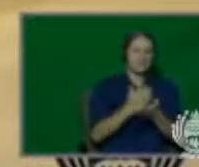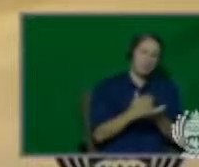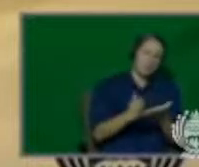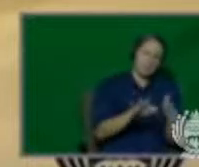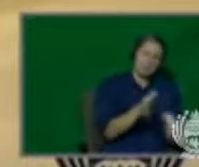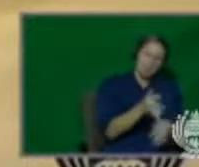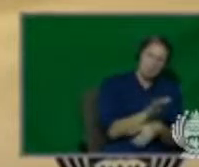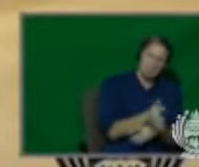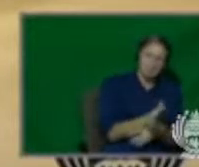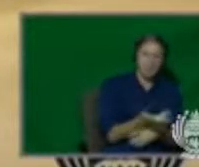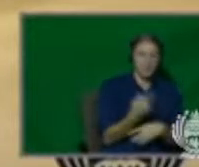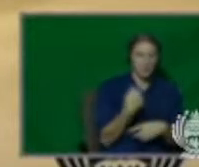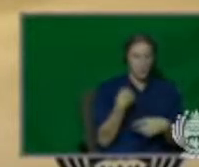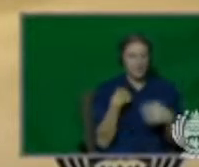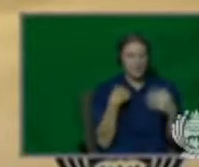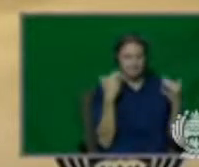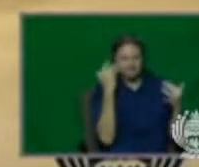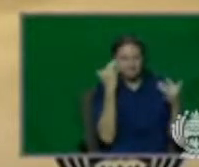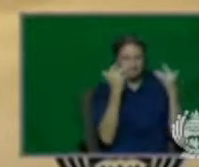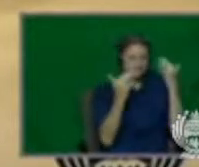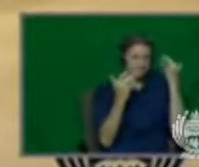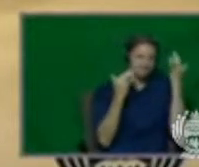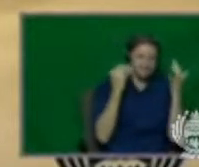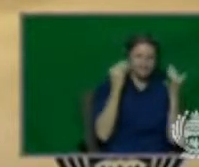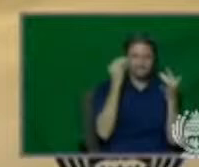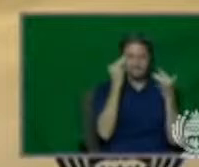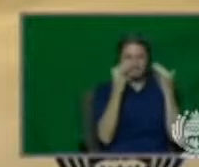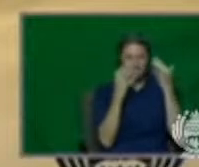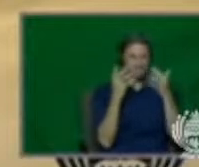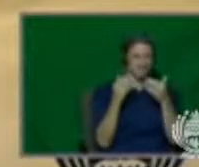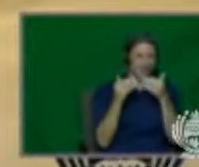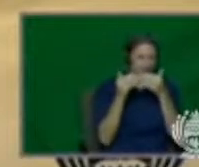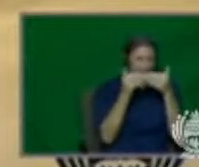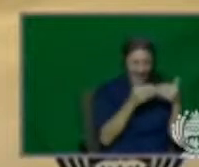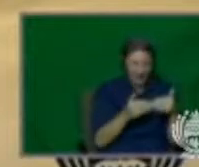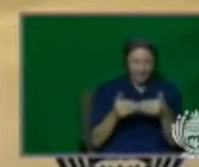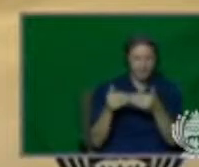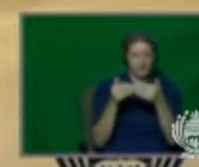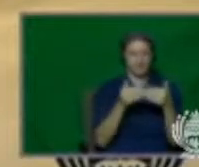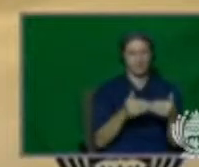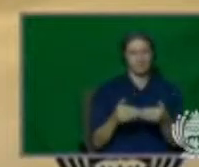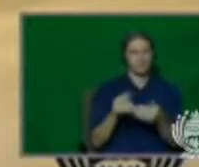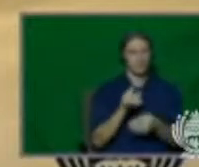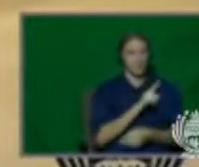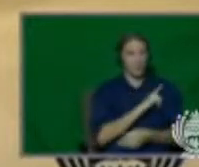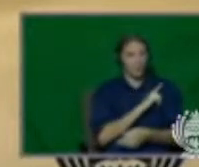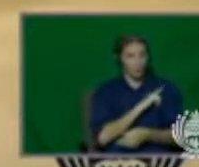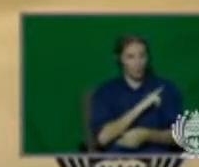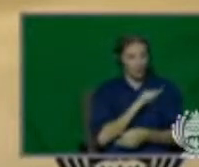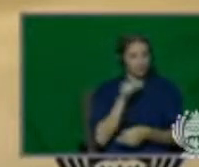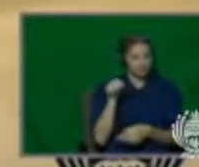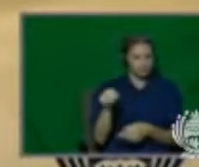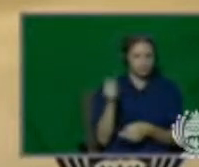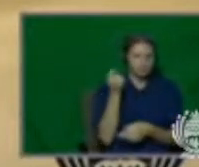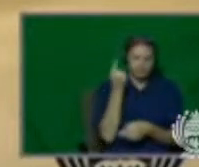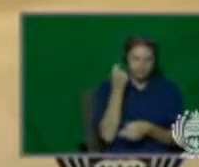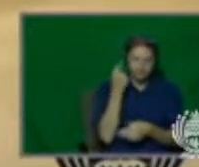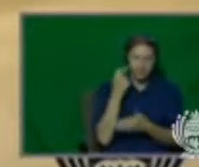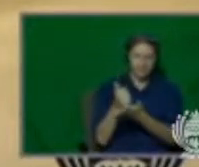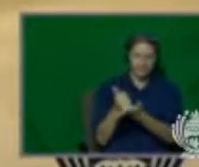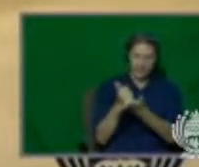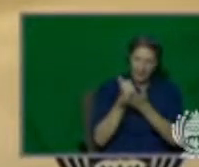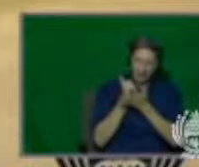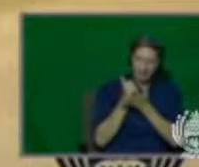way to avoid further spending cuts and to enable us to extend the social